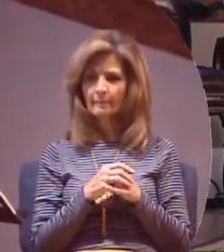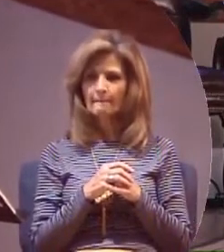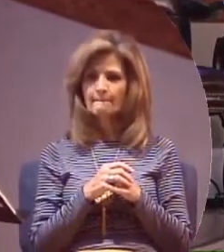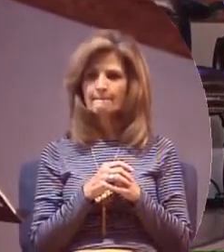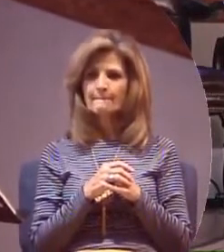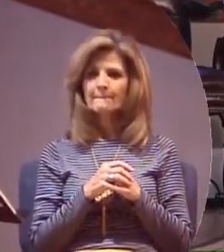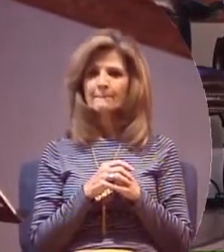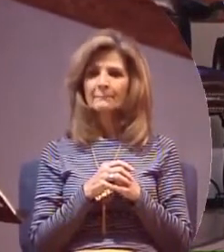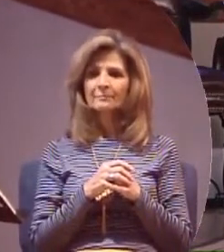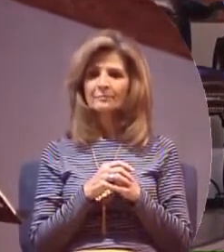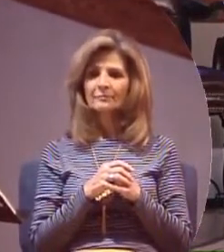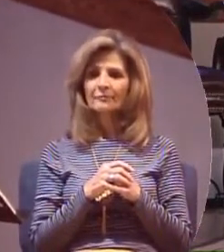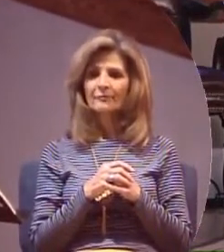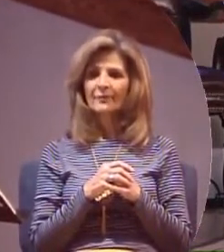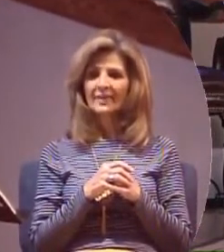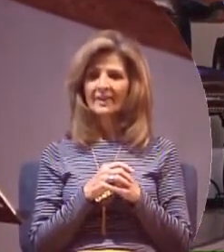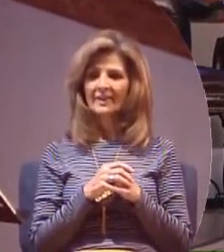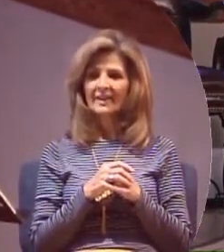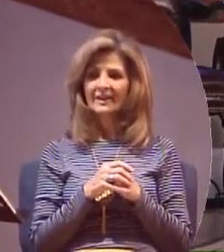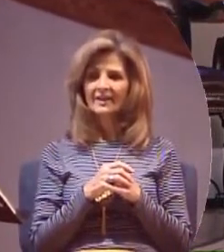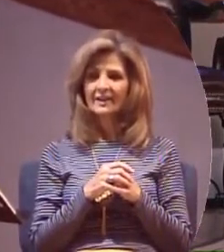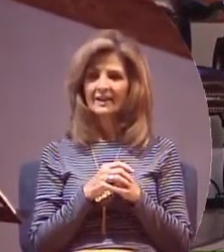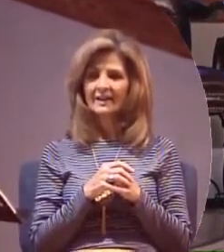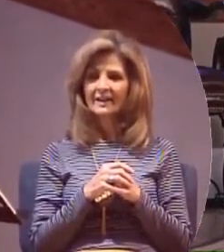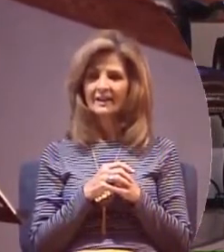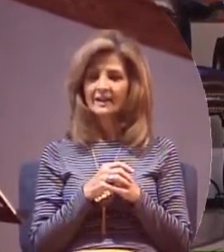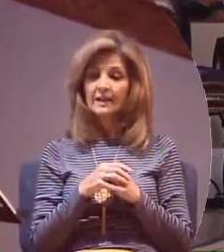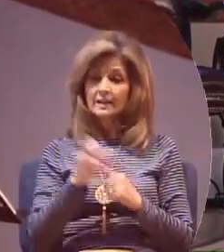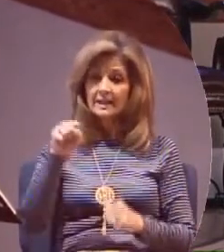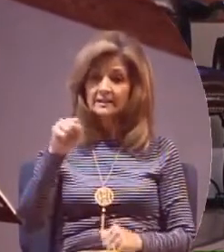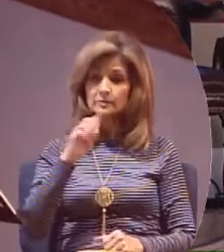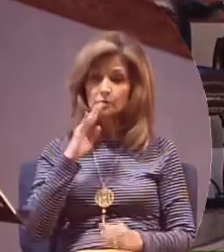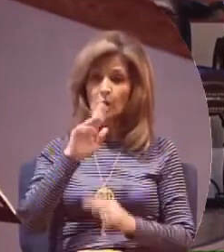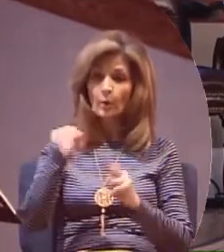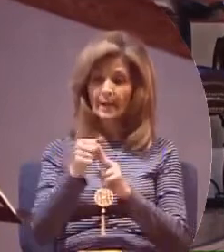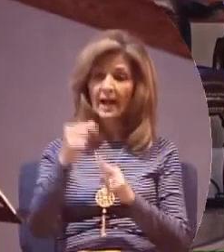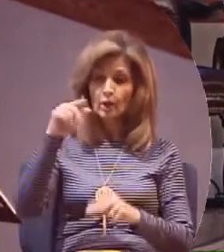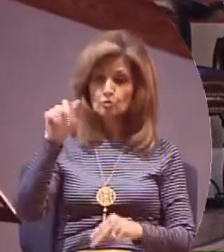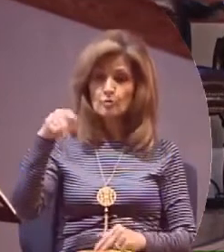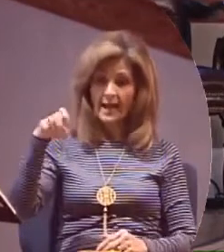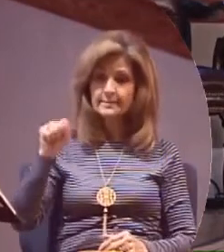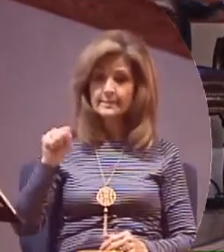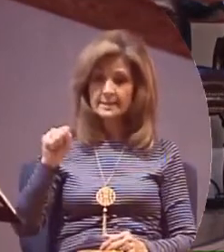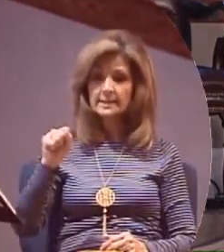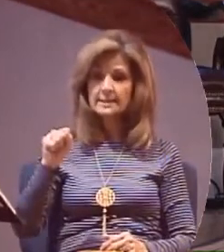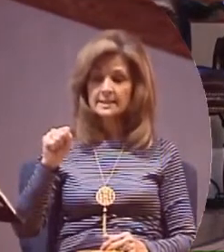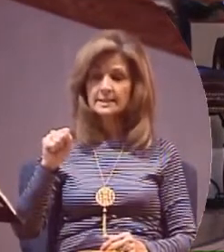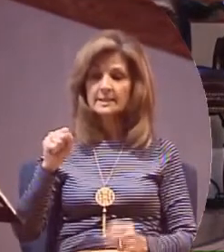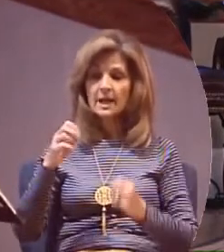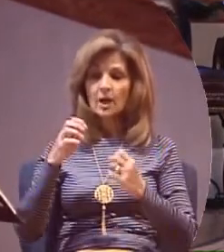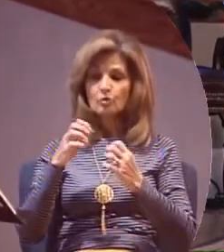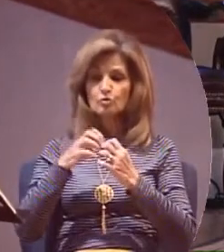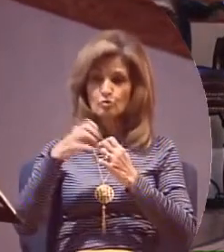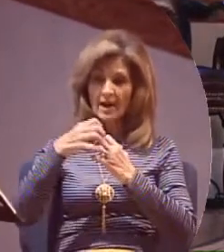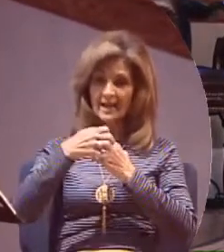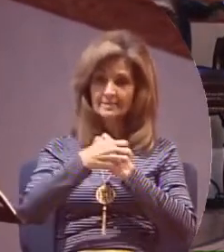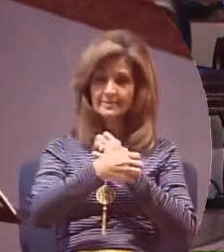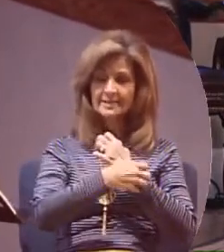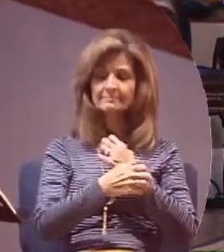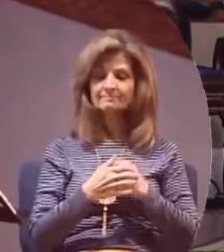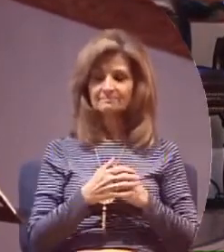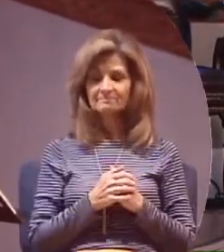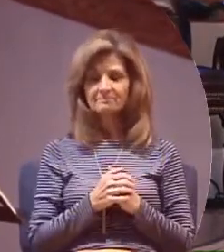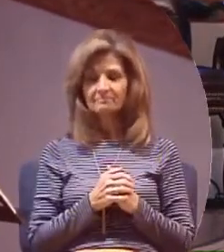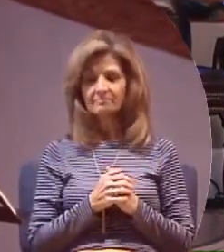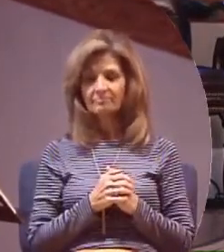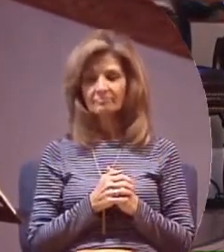care of them all the way from the time they left Egypt all the way till the time they reached Kadesh Barnea. God's taking care of them. When they needed water, God caused water to